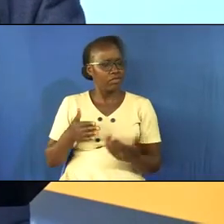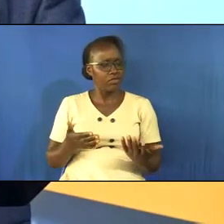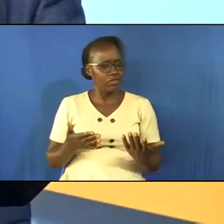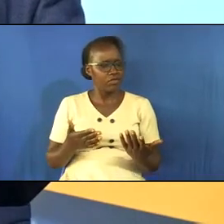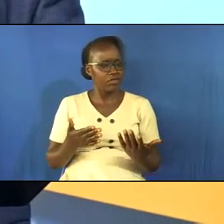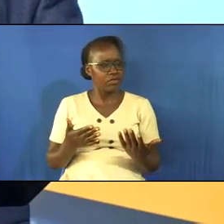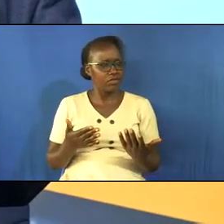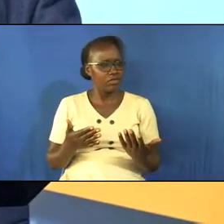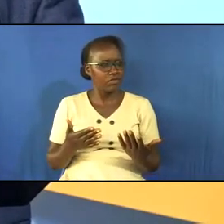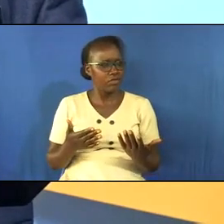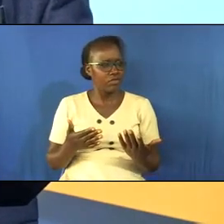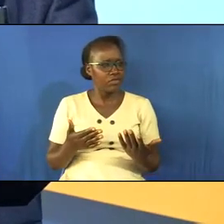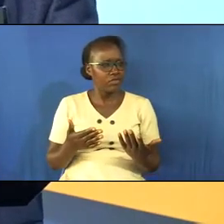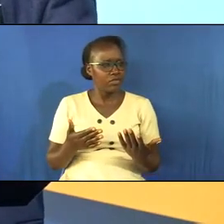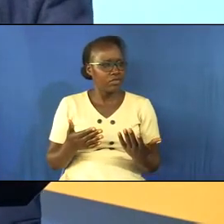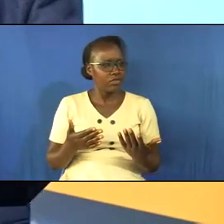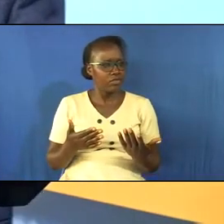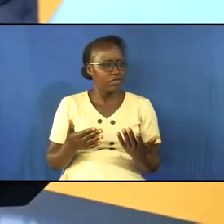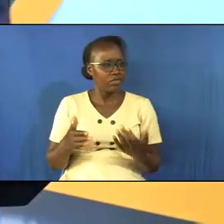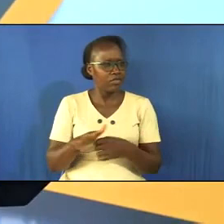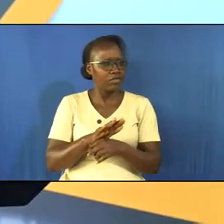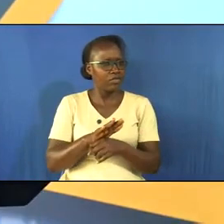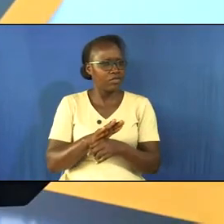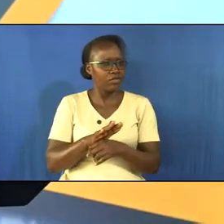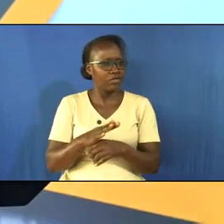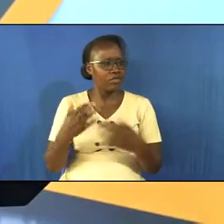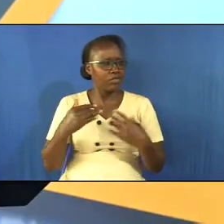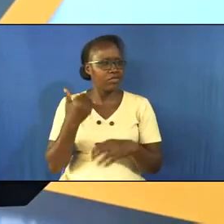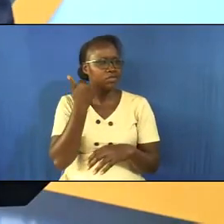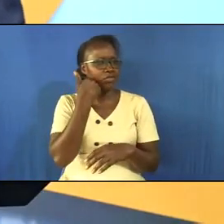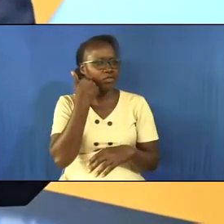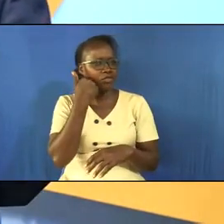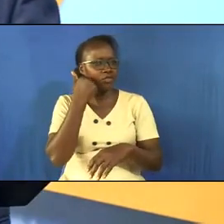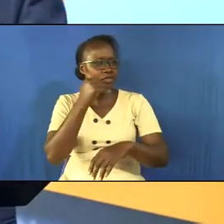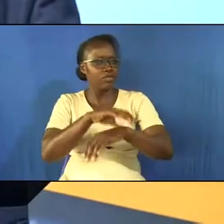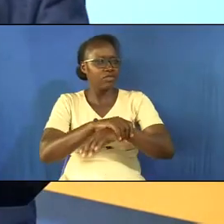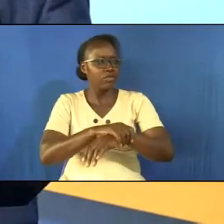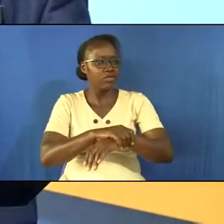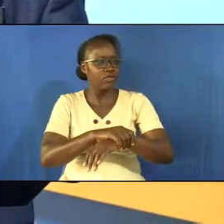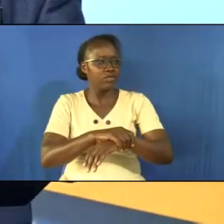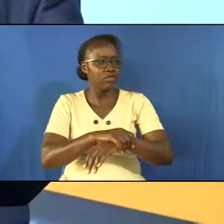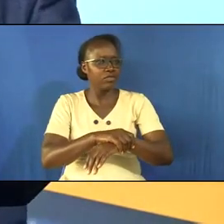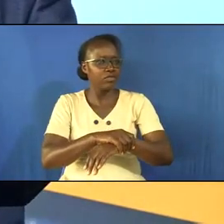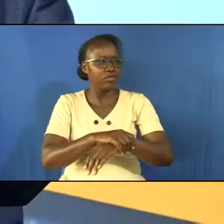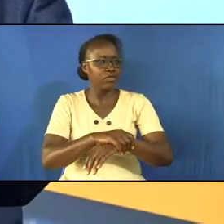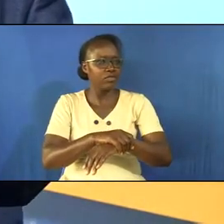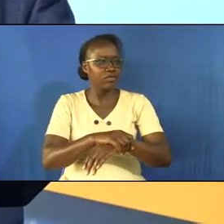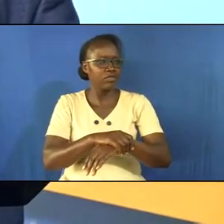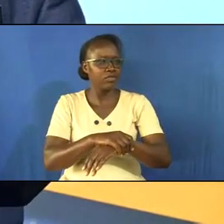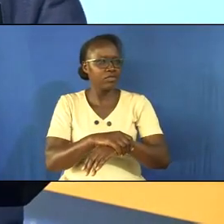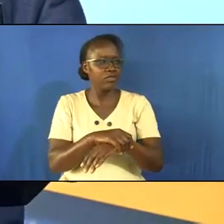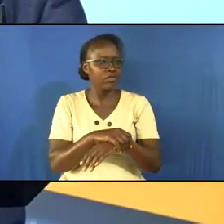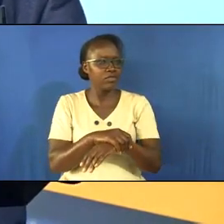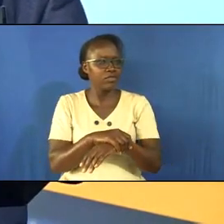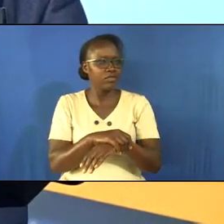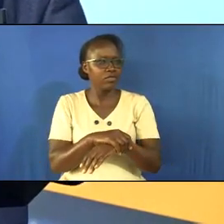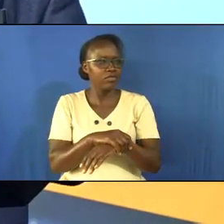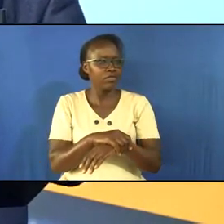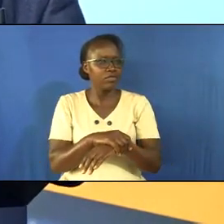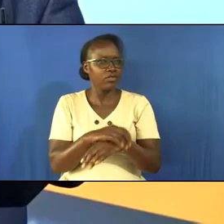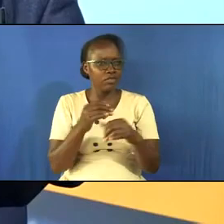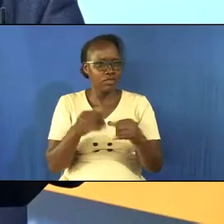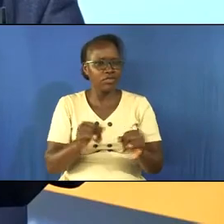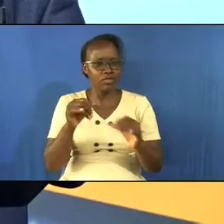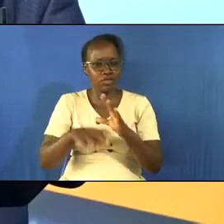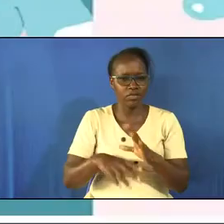late presentation, which is the case, the third stage. Most of our patients present in around stage 4, which is way advanced disease. So kindly